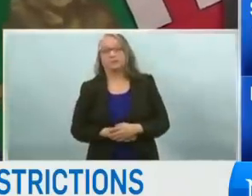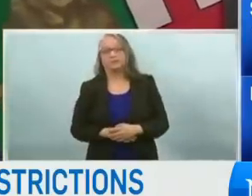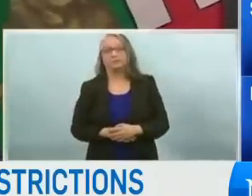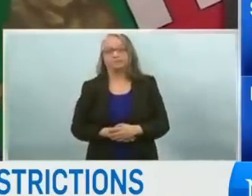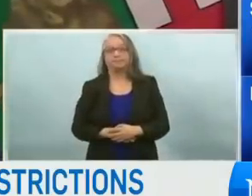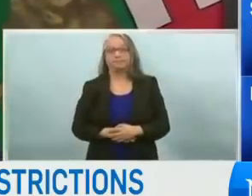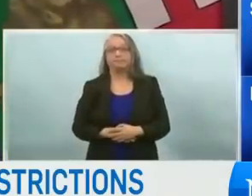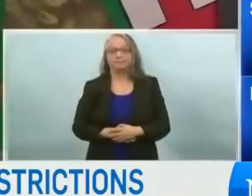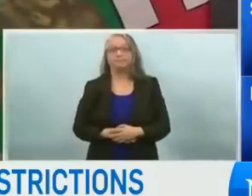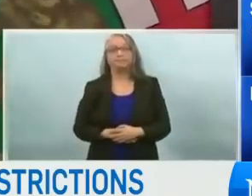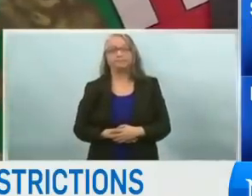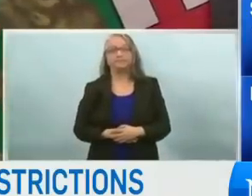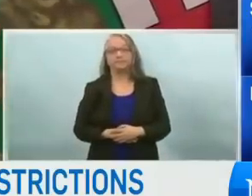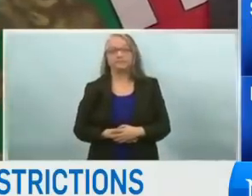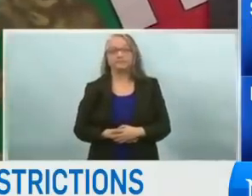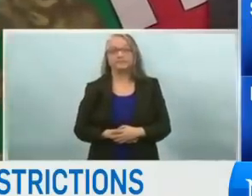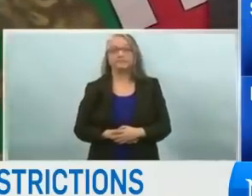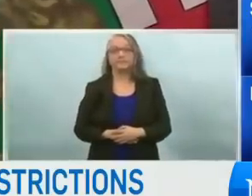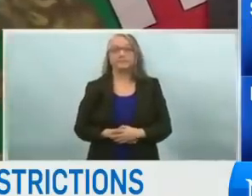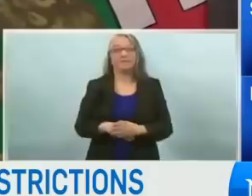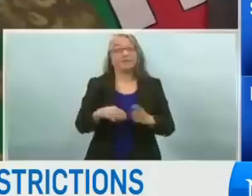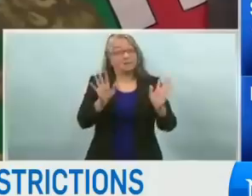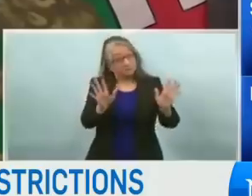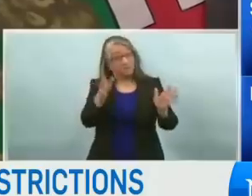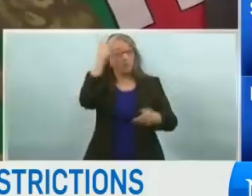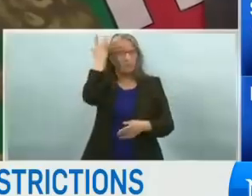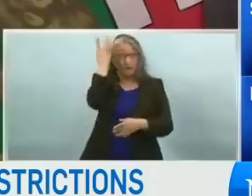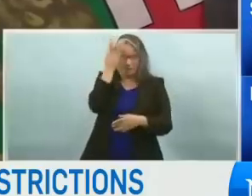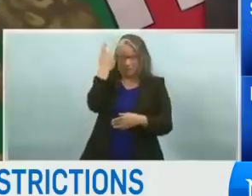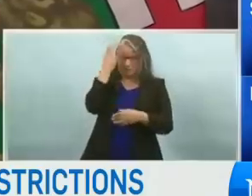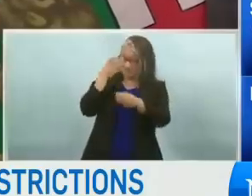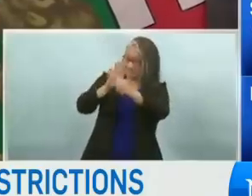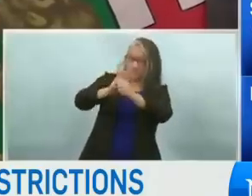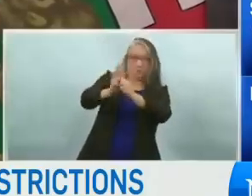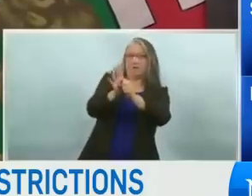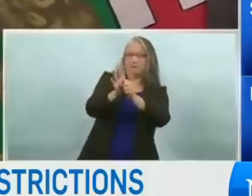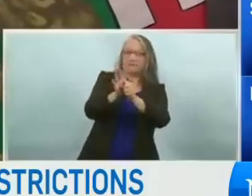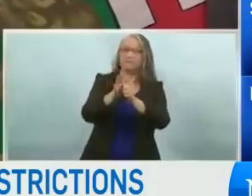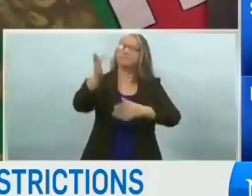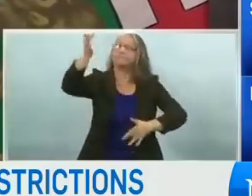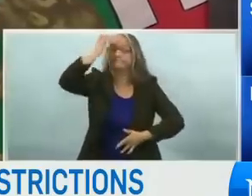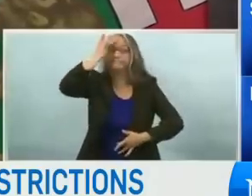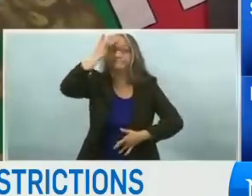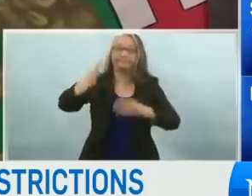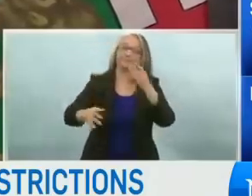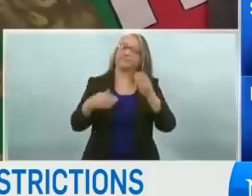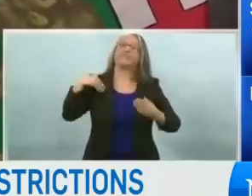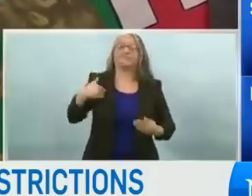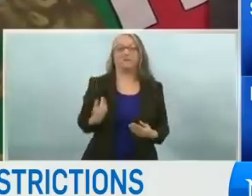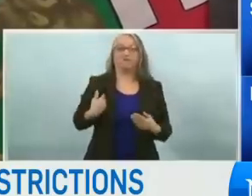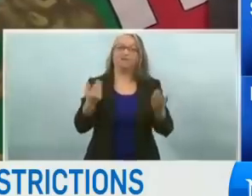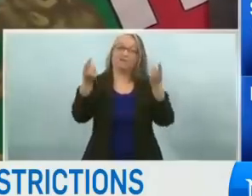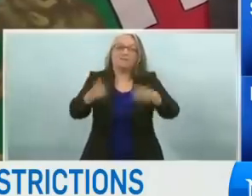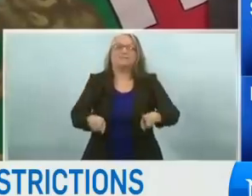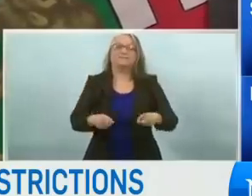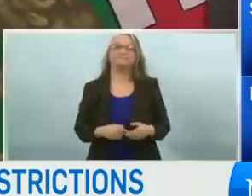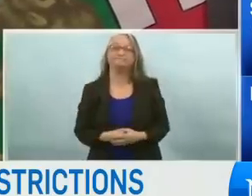follow the trends, and has led us in one way